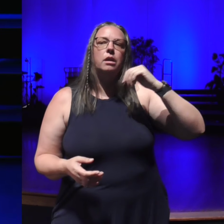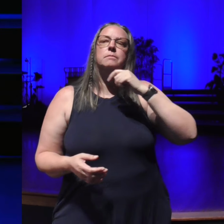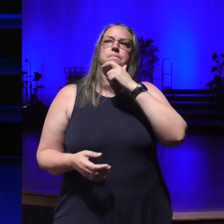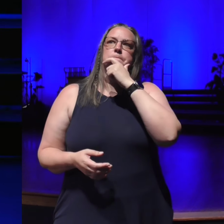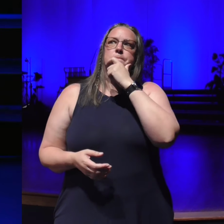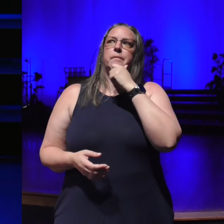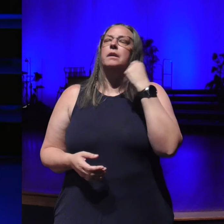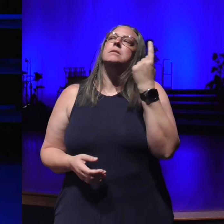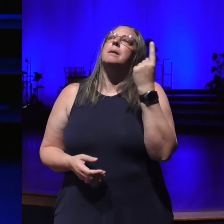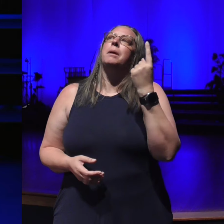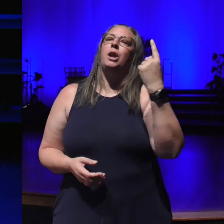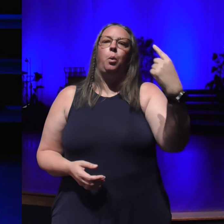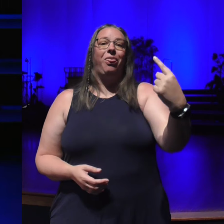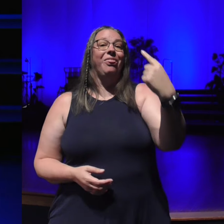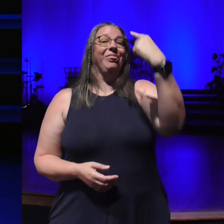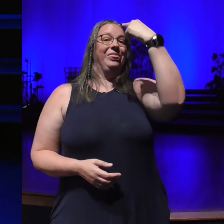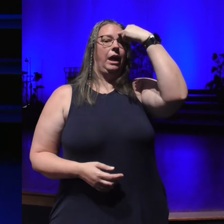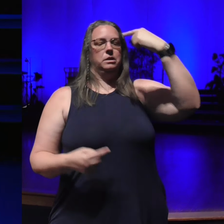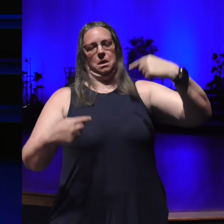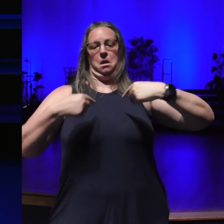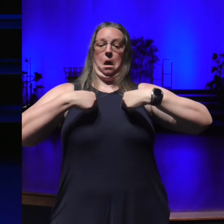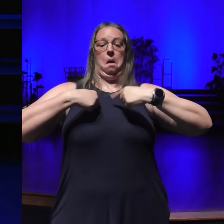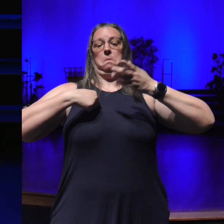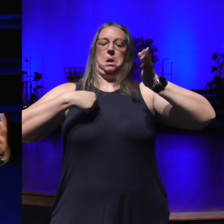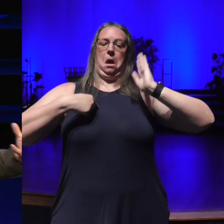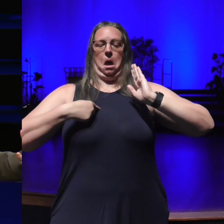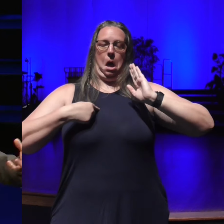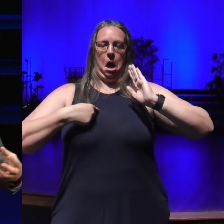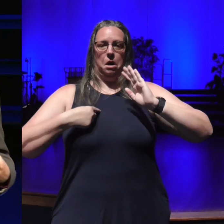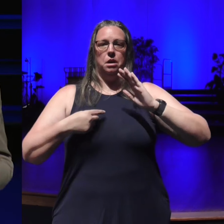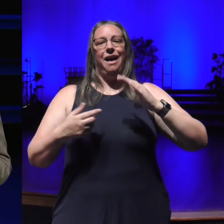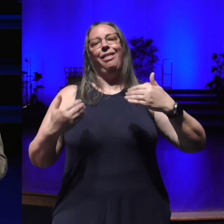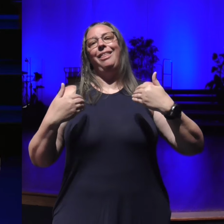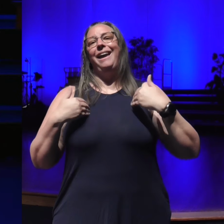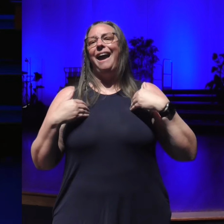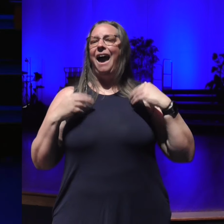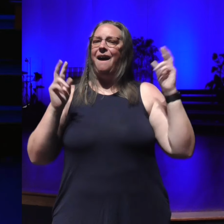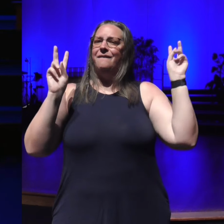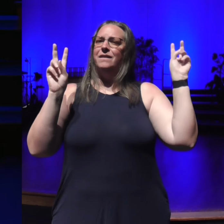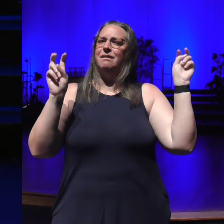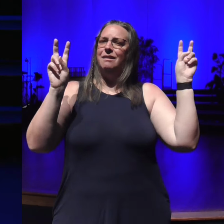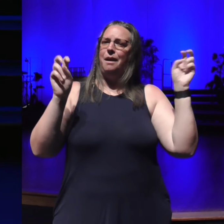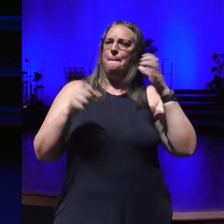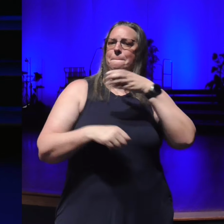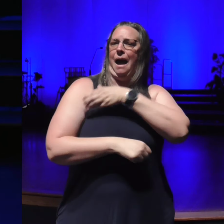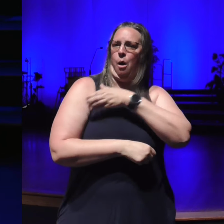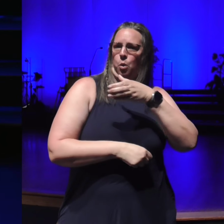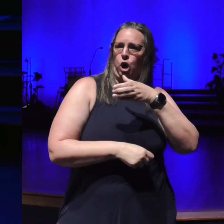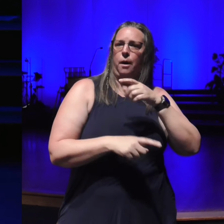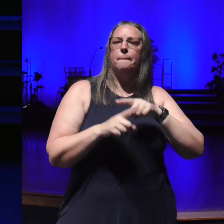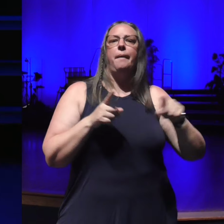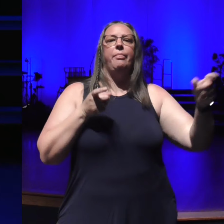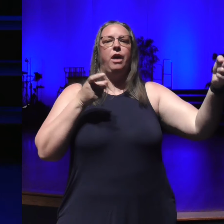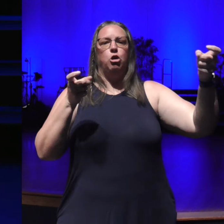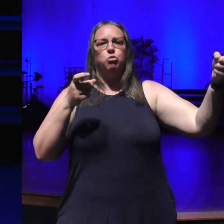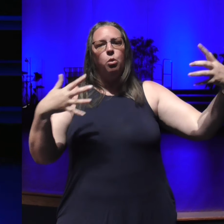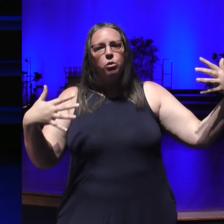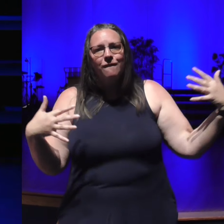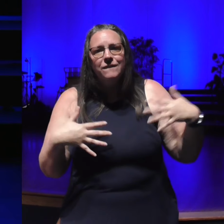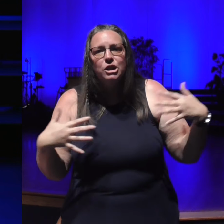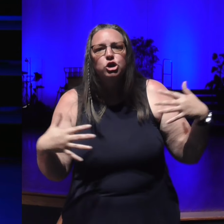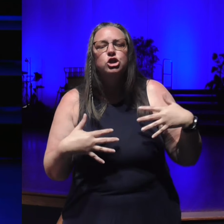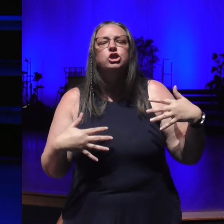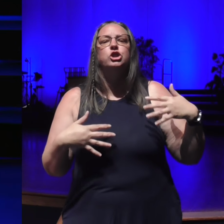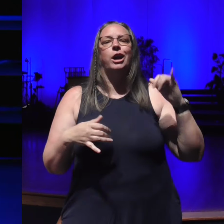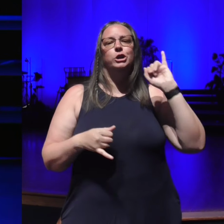who thinks they're God. And they have kind of power, but they're the kind of God that rules through fear and